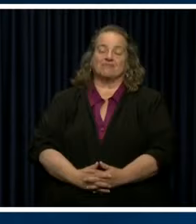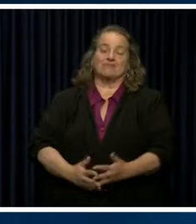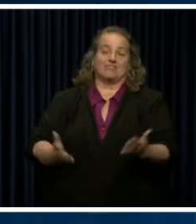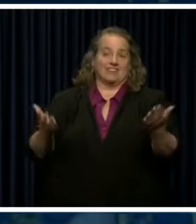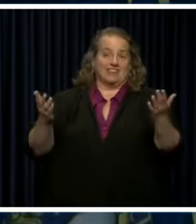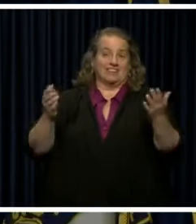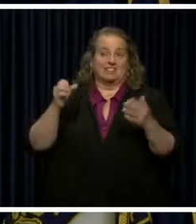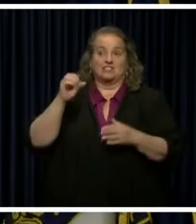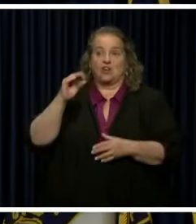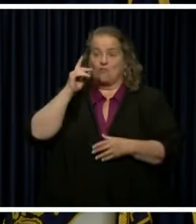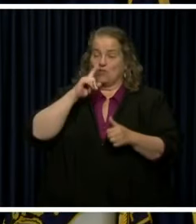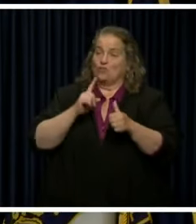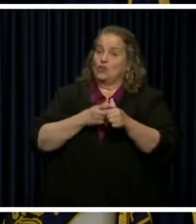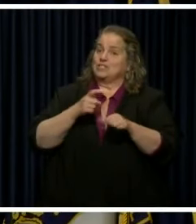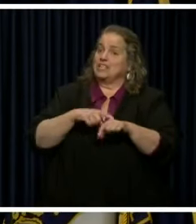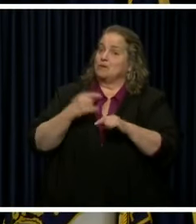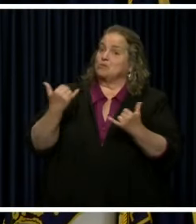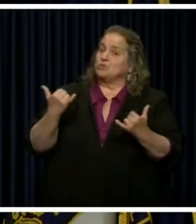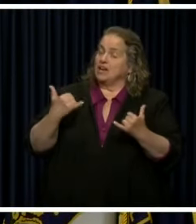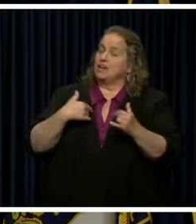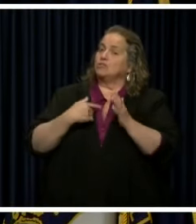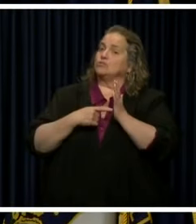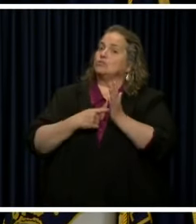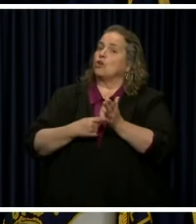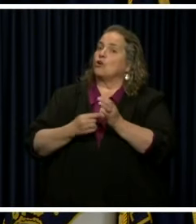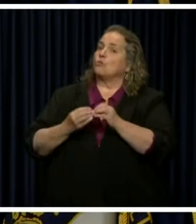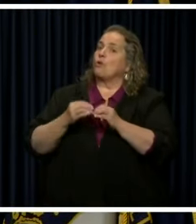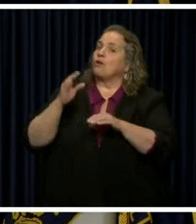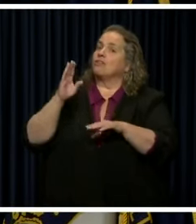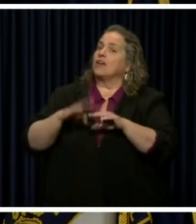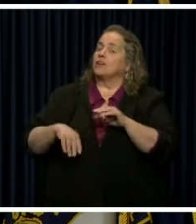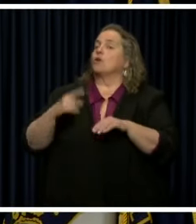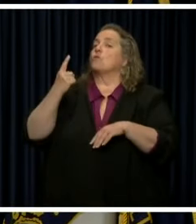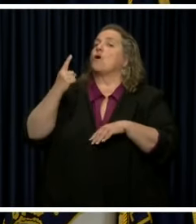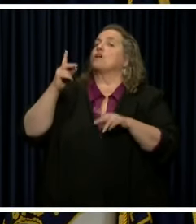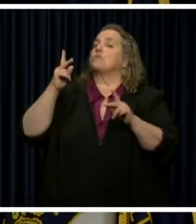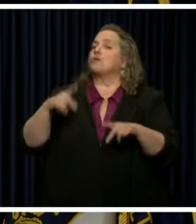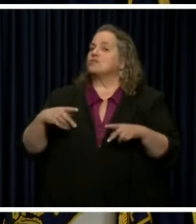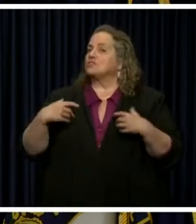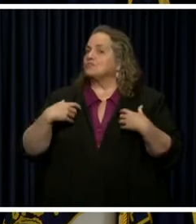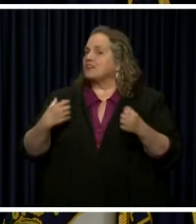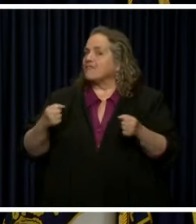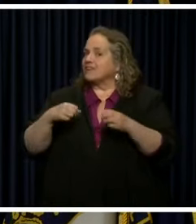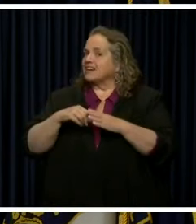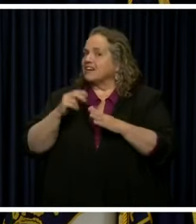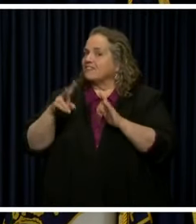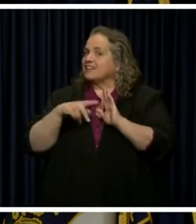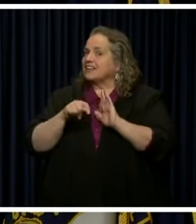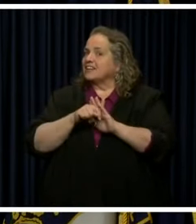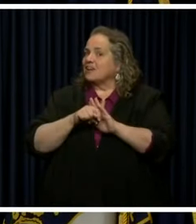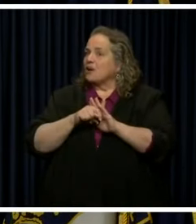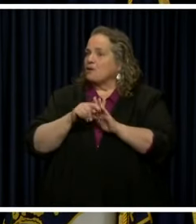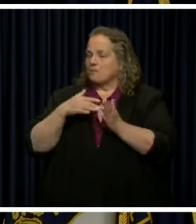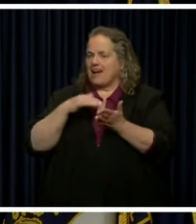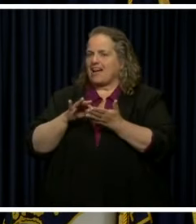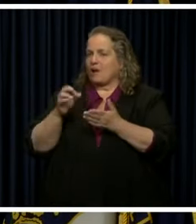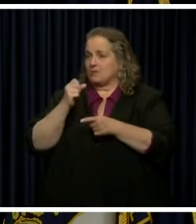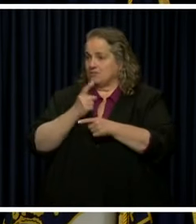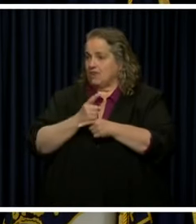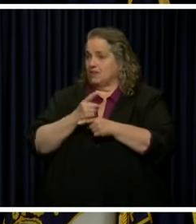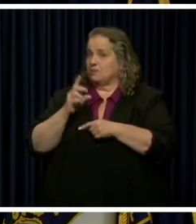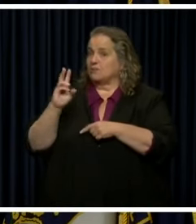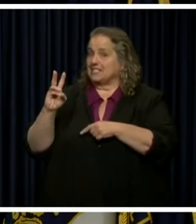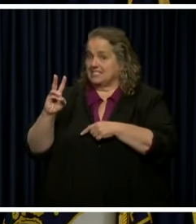So, for the first time today, we've shown more than one person recovered in a video. If my count was right, we were at